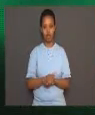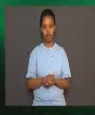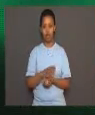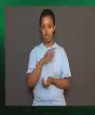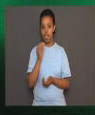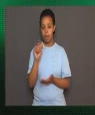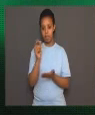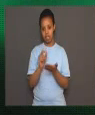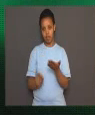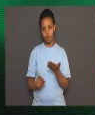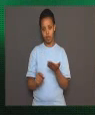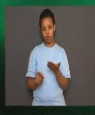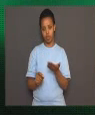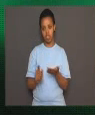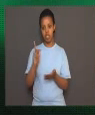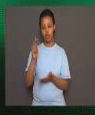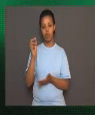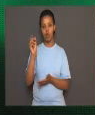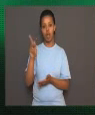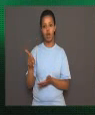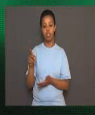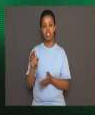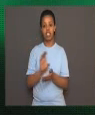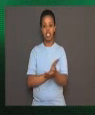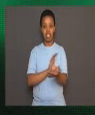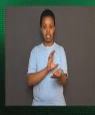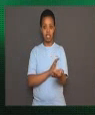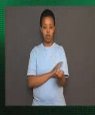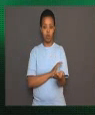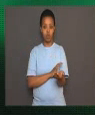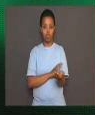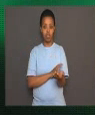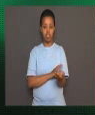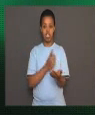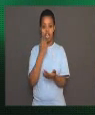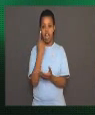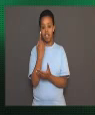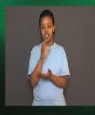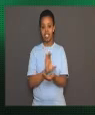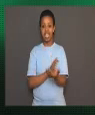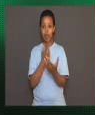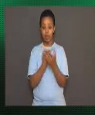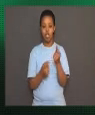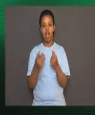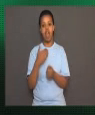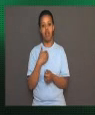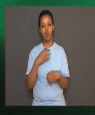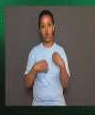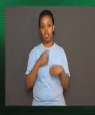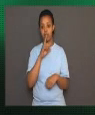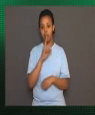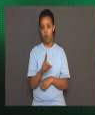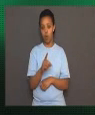you wrote down that a prokaryotic cell is a single-celled organism that